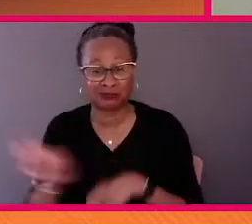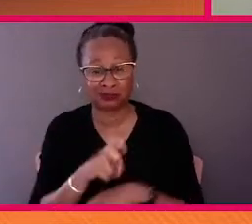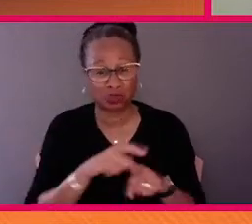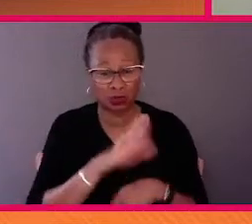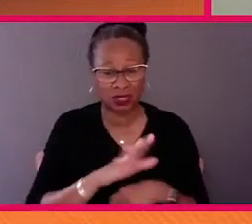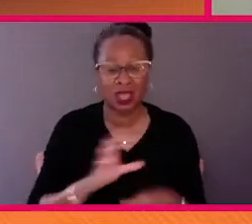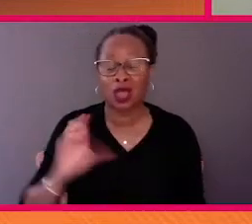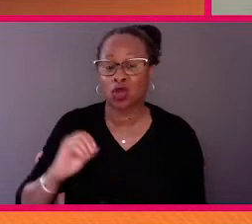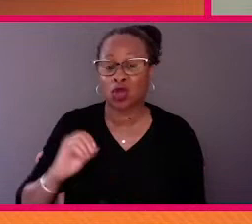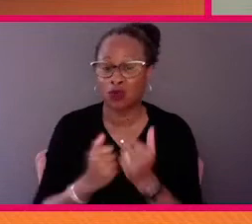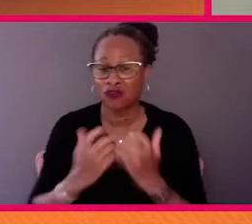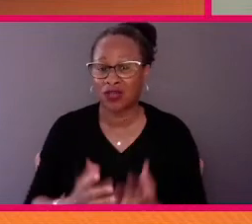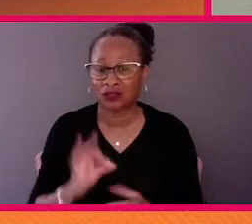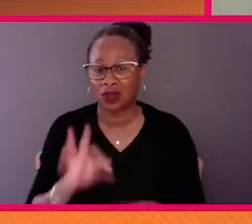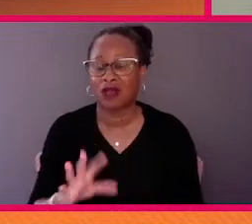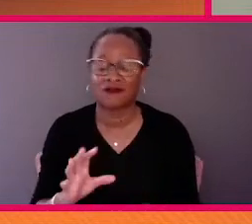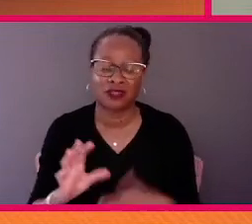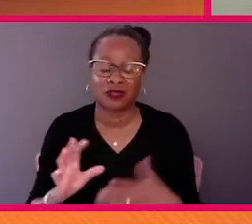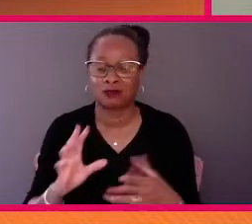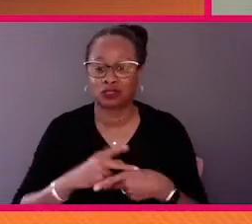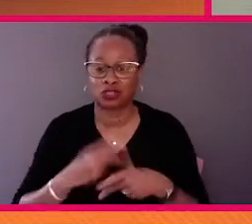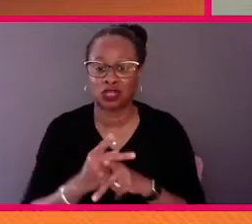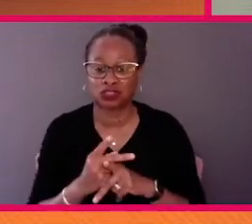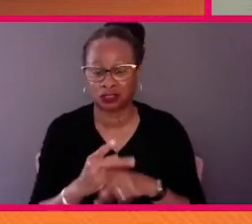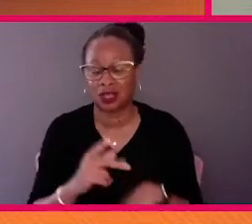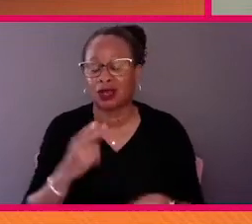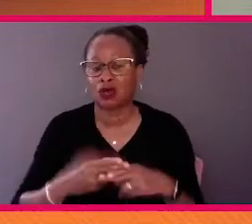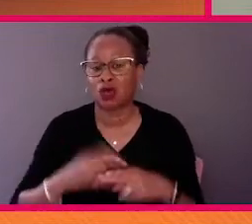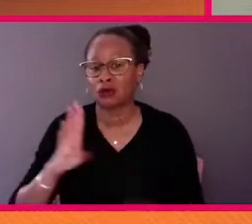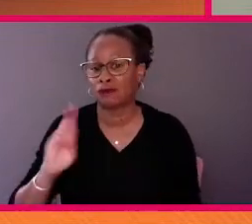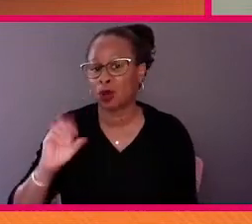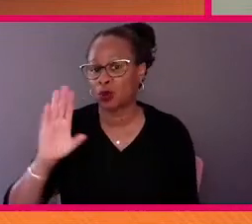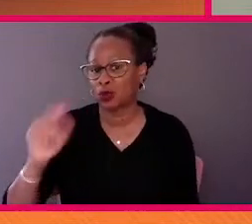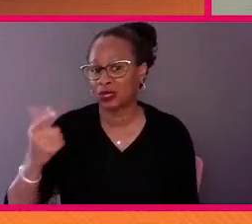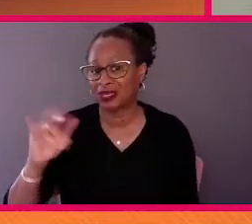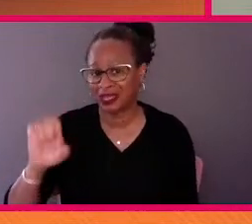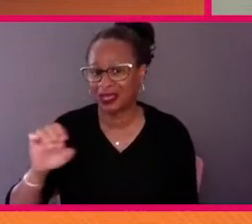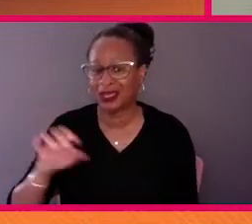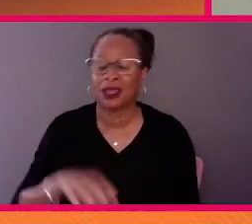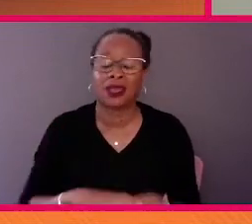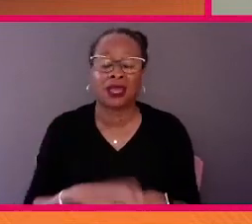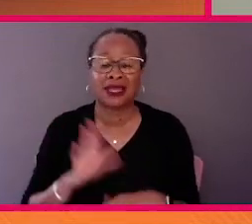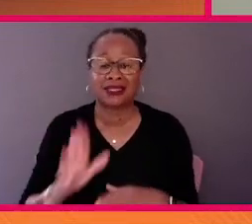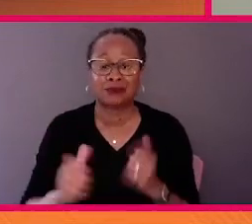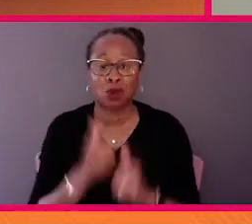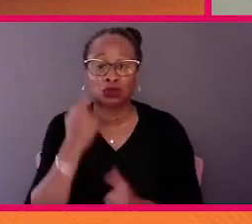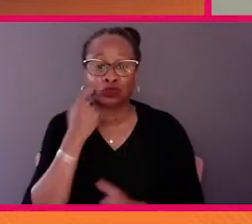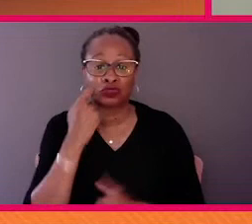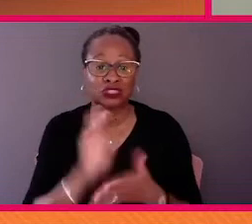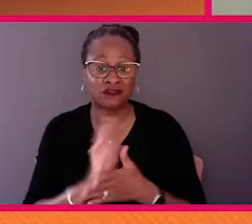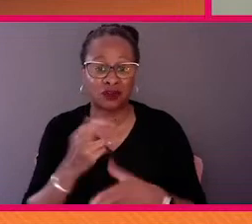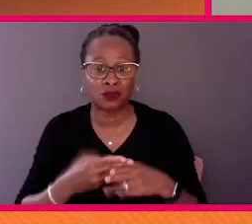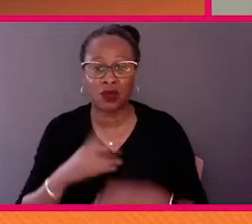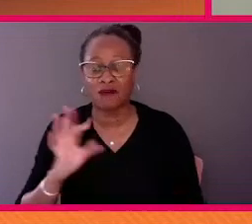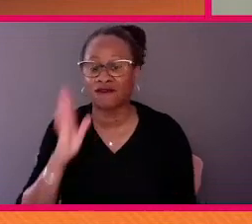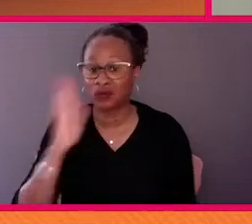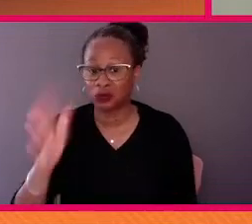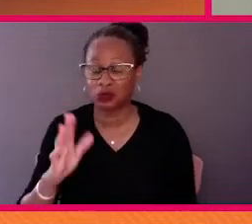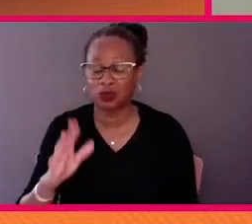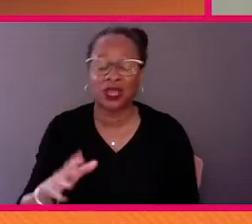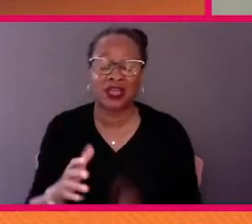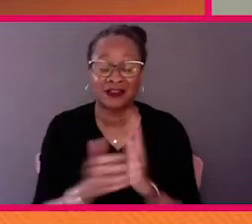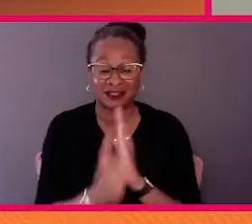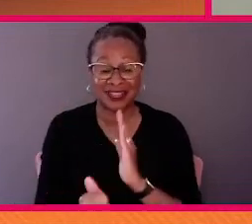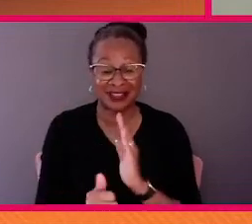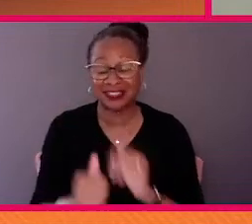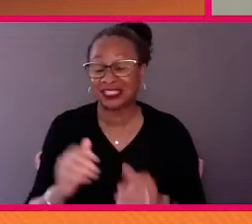production collective Bogey. His most recent films, Cambodian Futures, featuring the talented Chicago-based chef Ethan Lim,